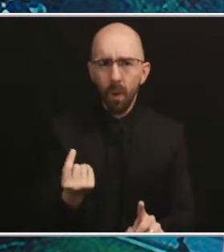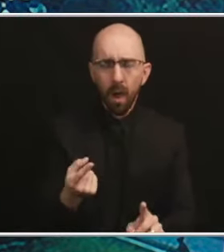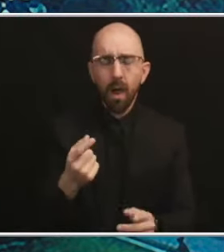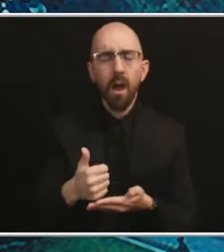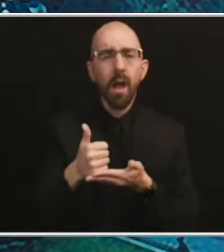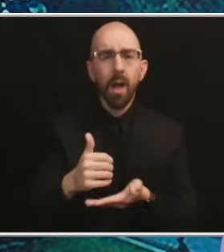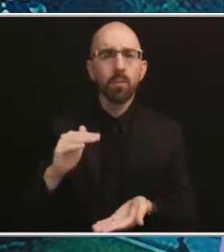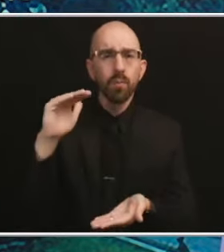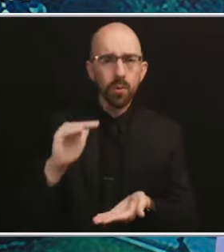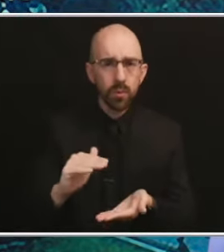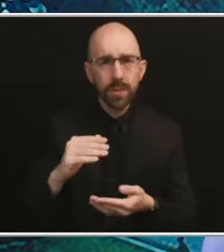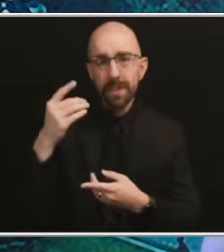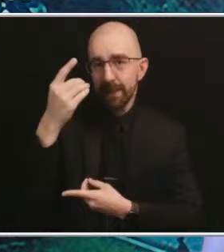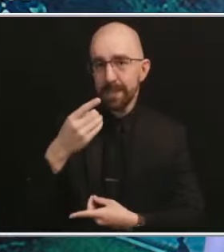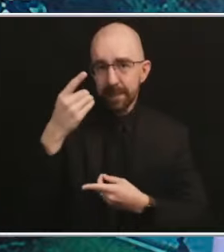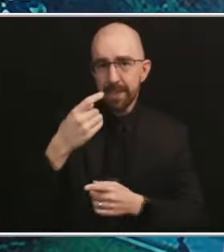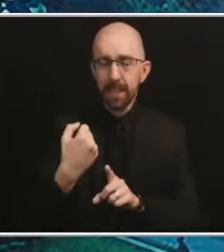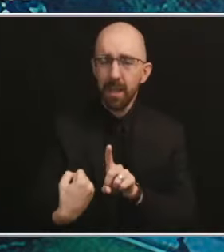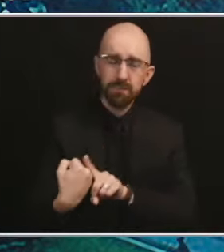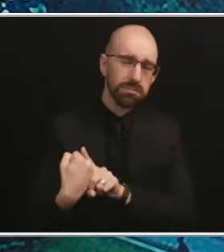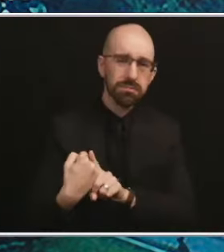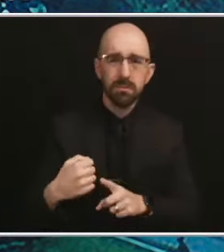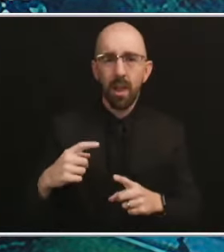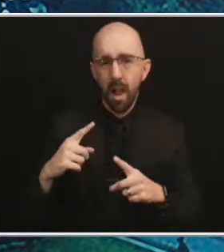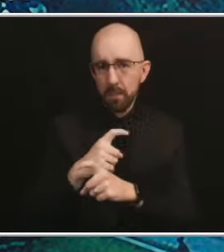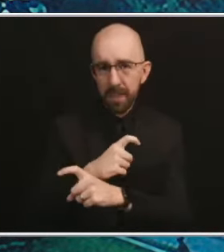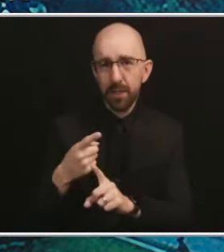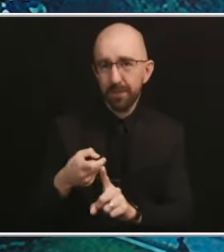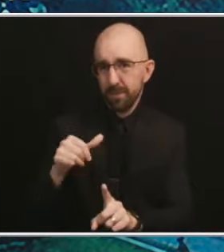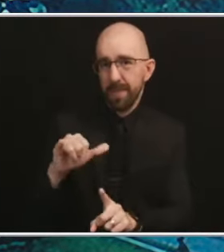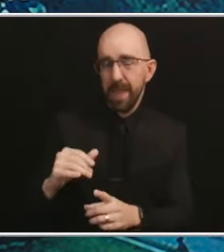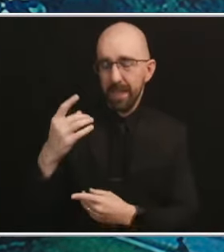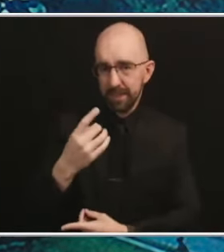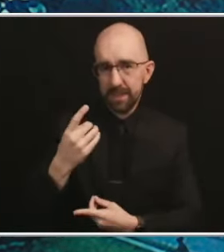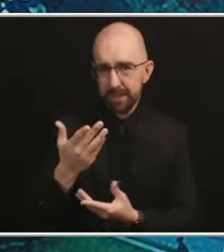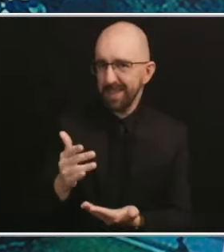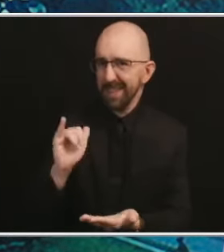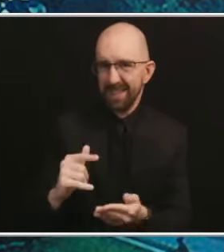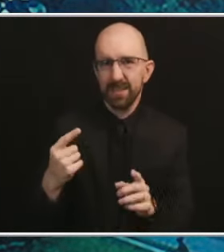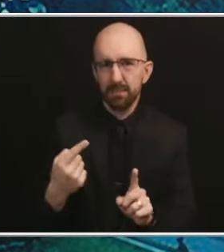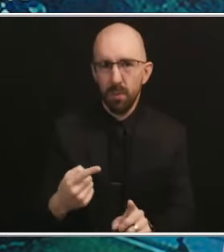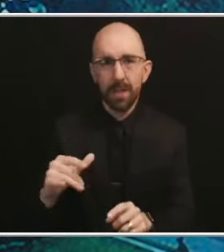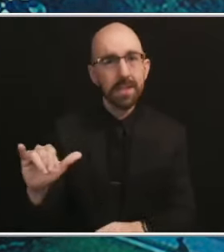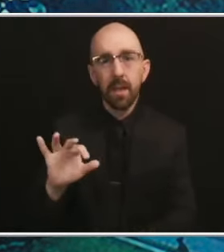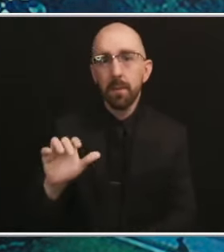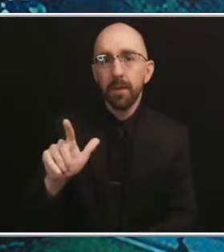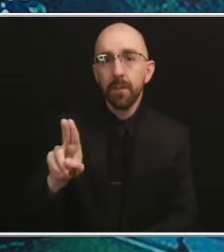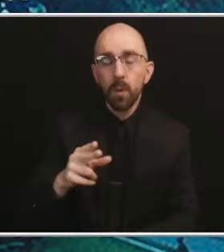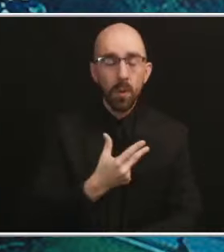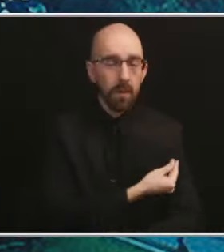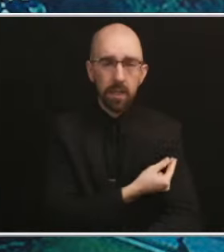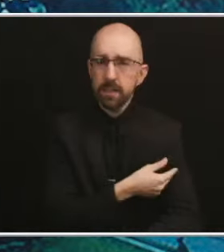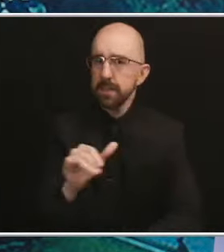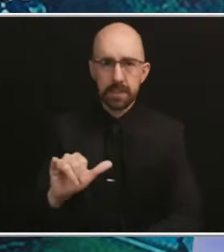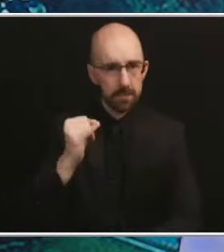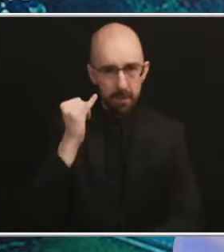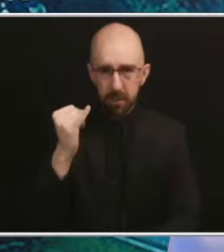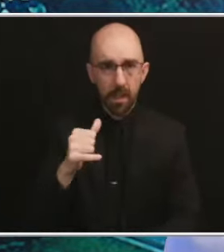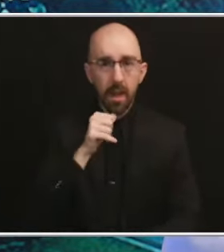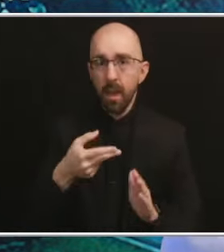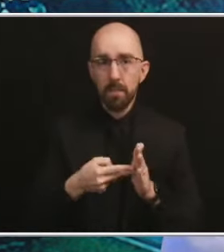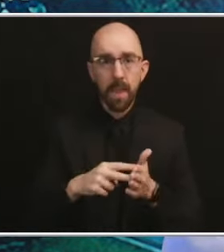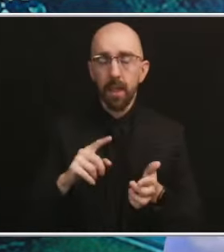the disease and the complications from that disease. The same thing goes with influenza vaccine. It is not meant to